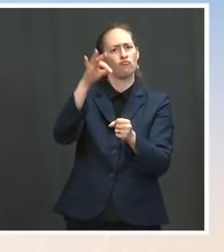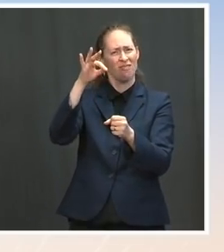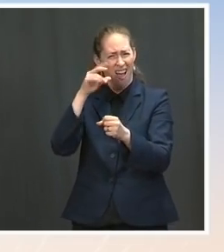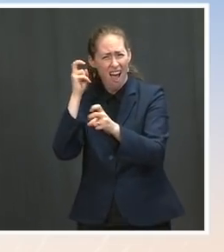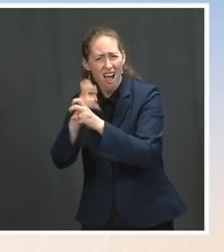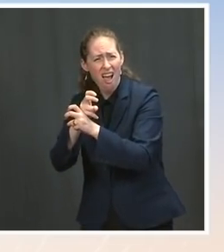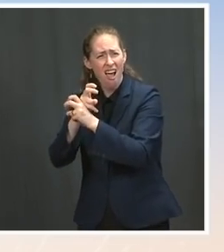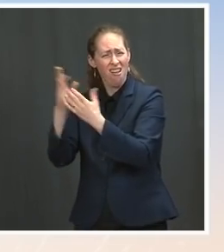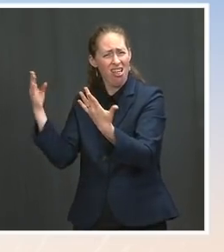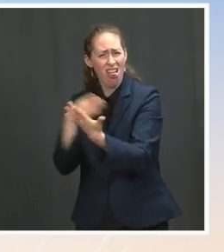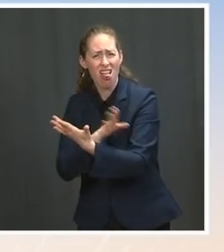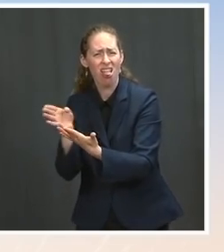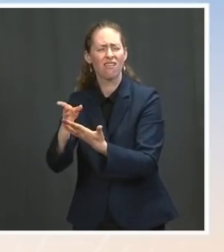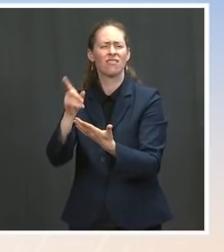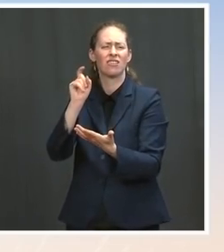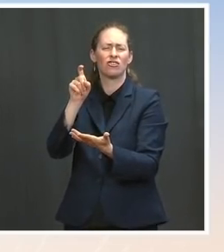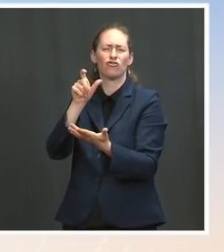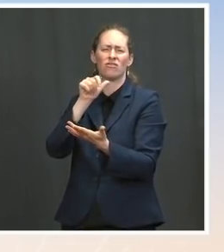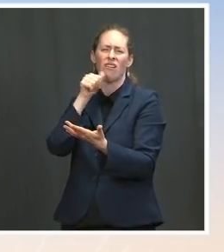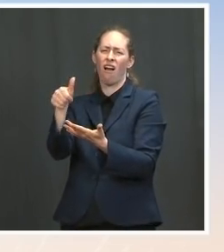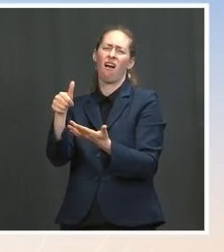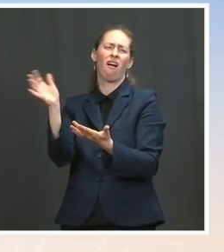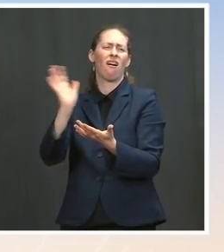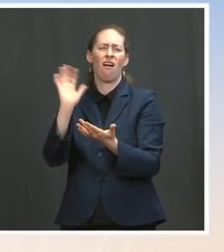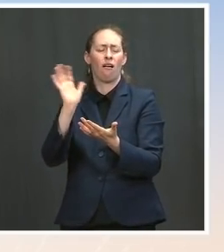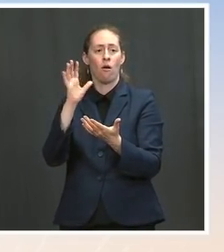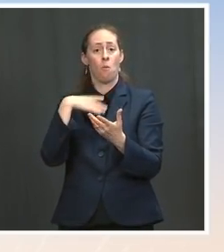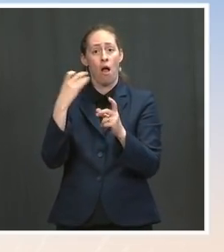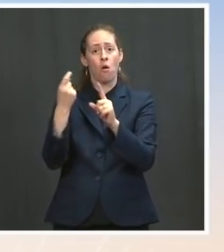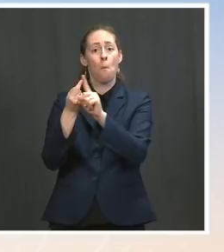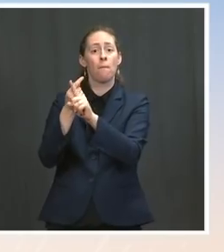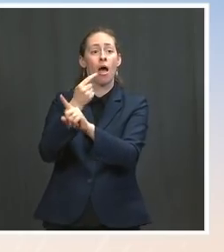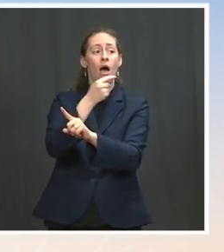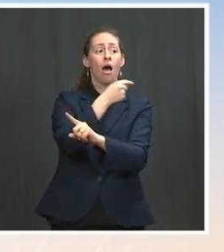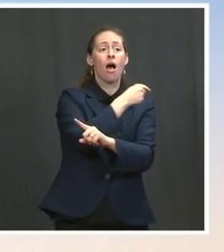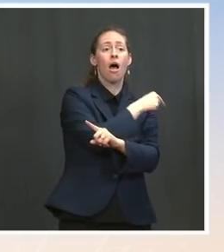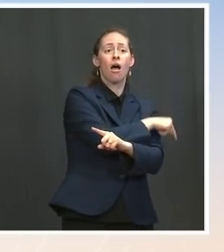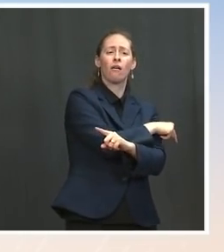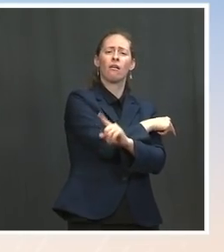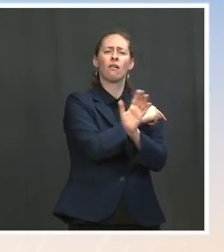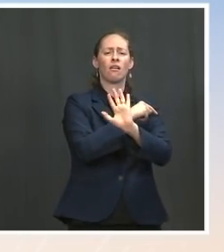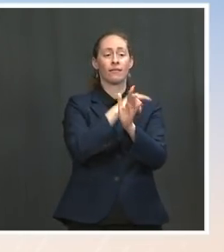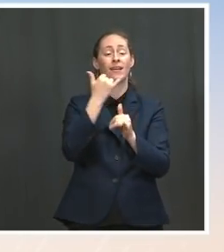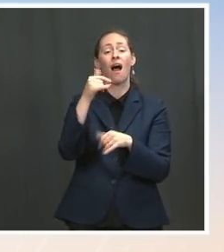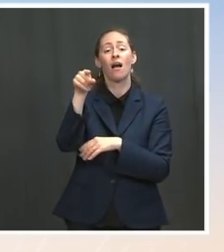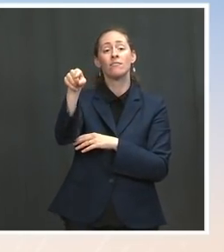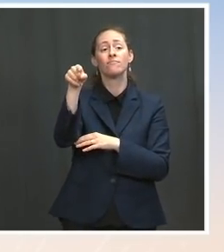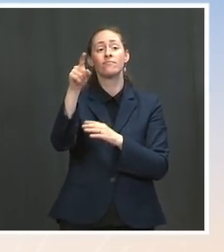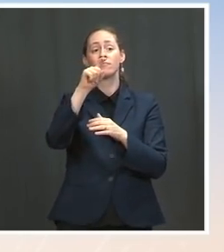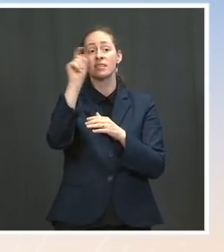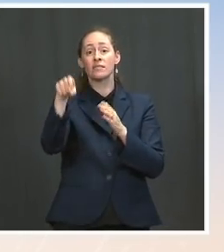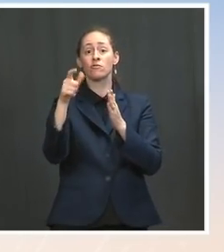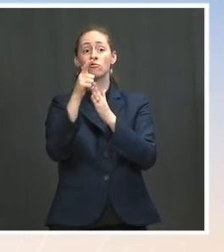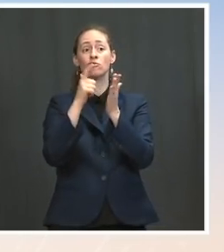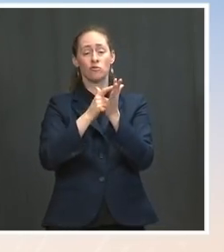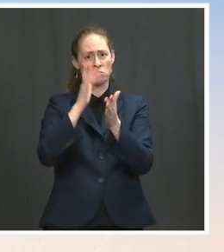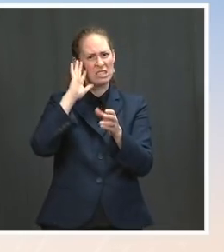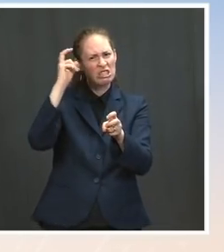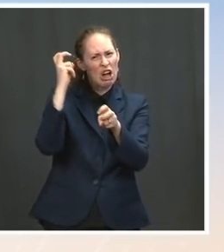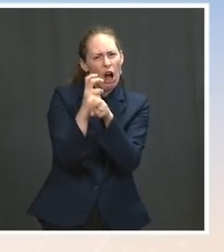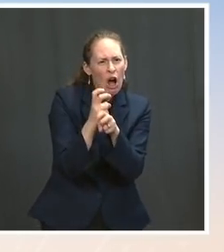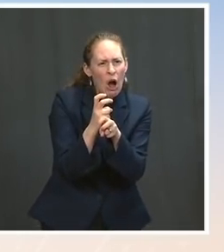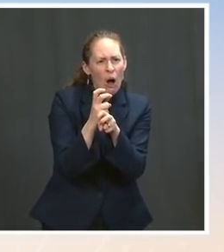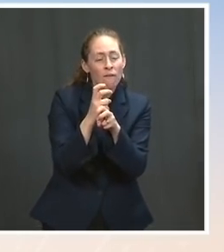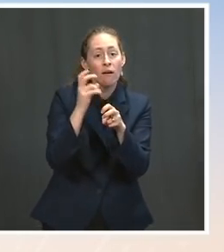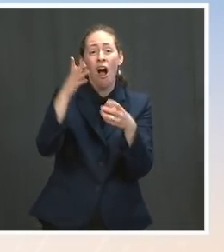need to move forward and not backward. And the fact of the matter is that the Texas legislation would make it harder to vote in a state where it is already too hard